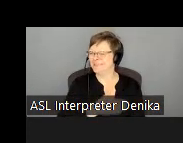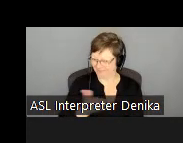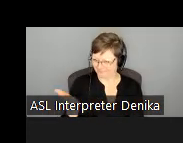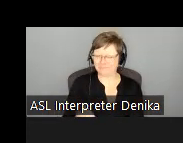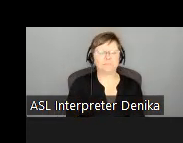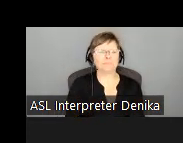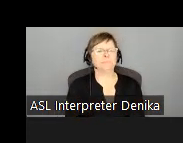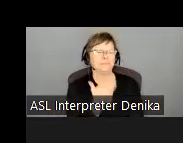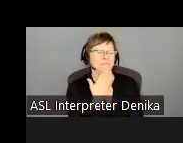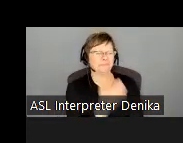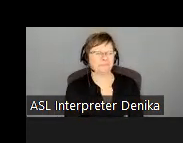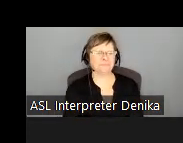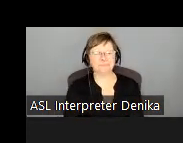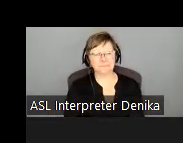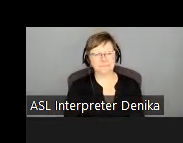Great. And